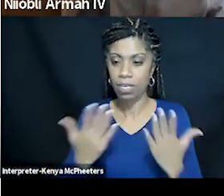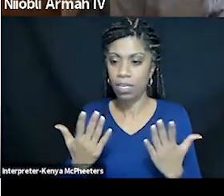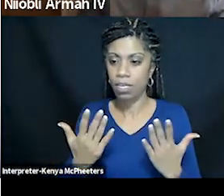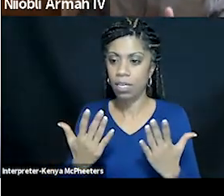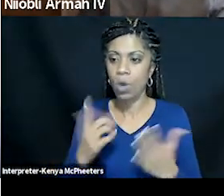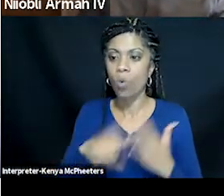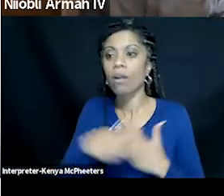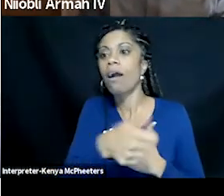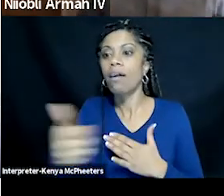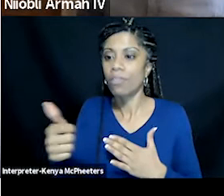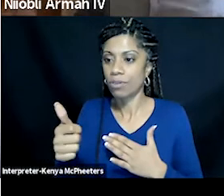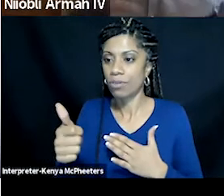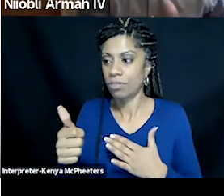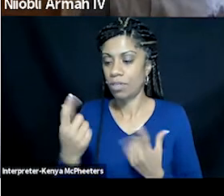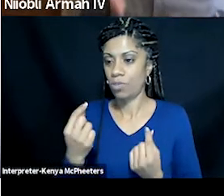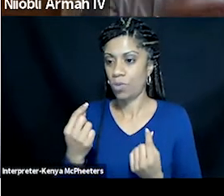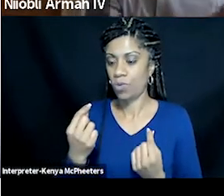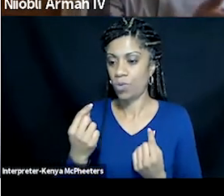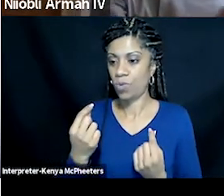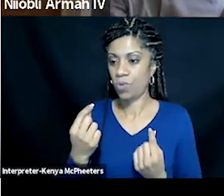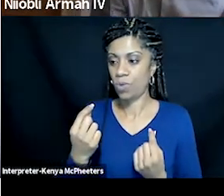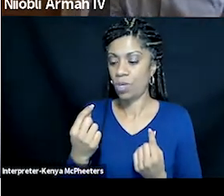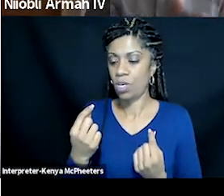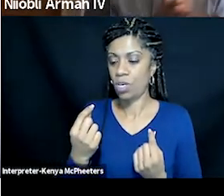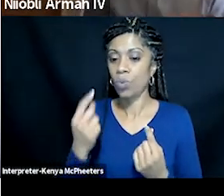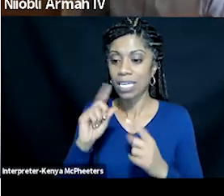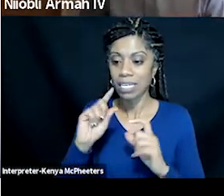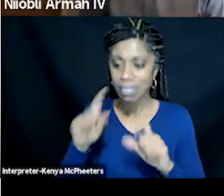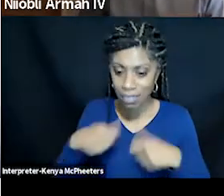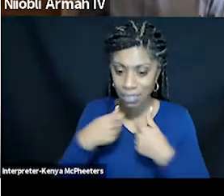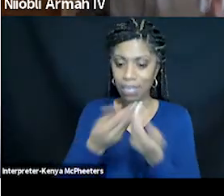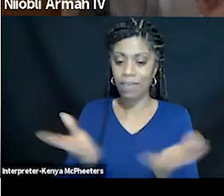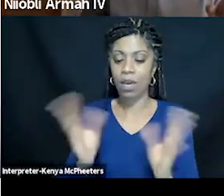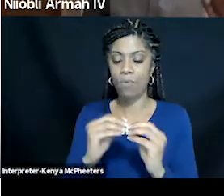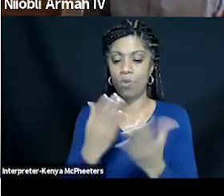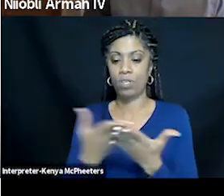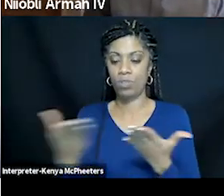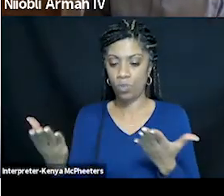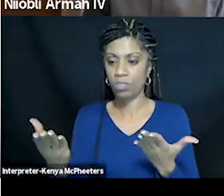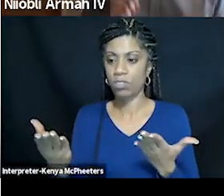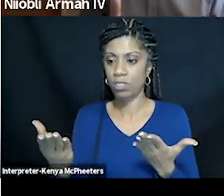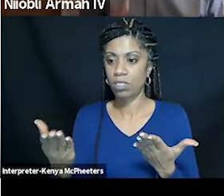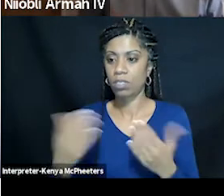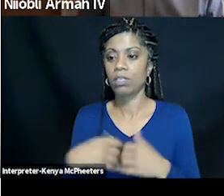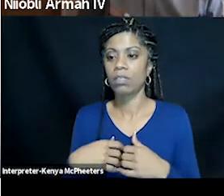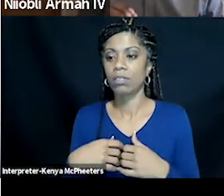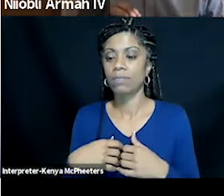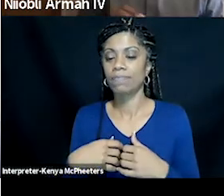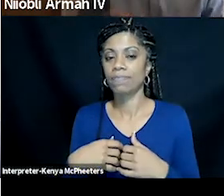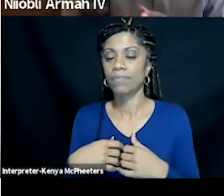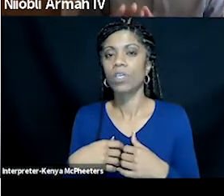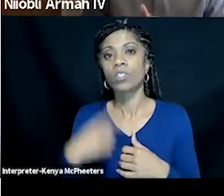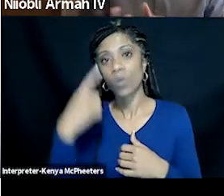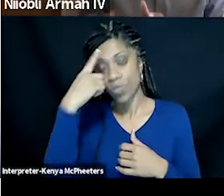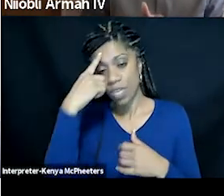the other foundations going to hear you say that gets more resources to the community? That's really, really important. Center community, but don't think about